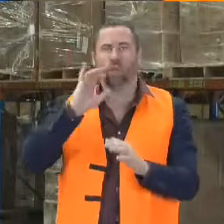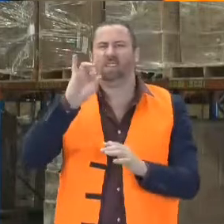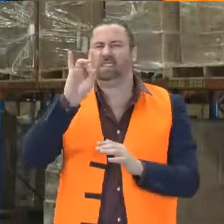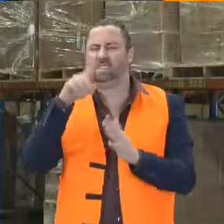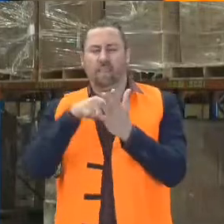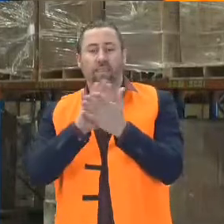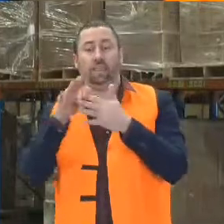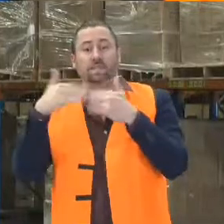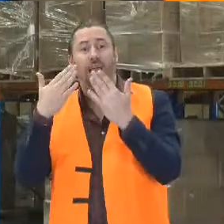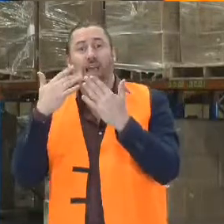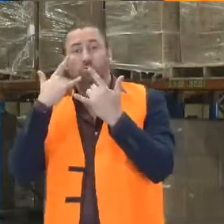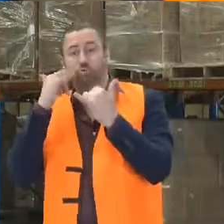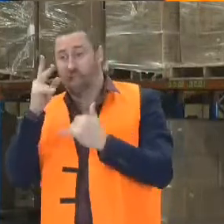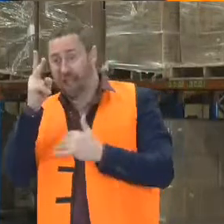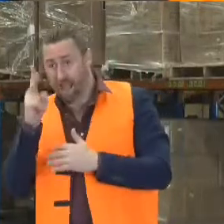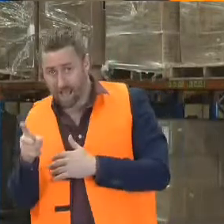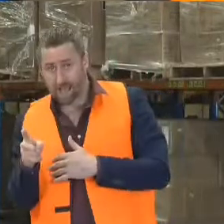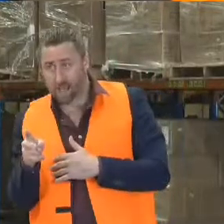10.